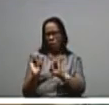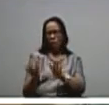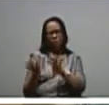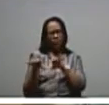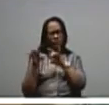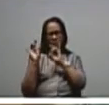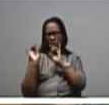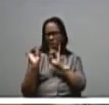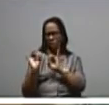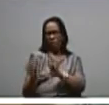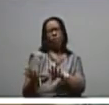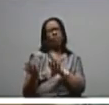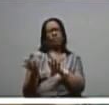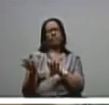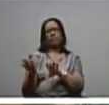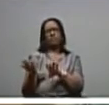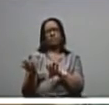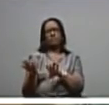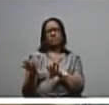terrible,